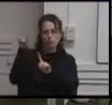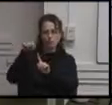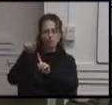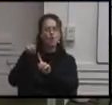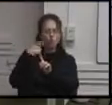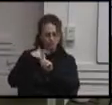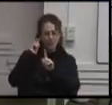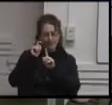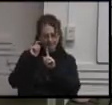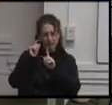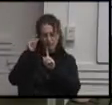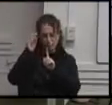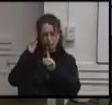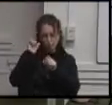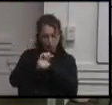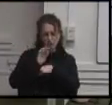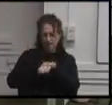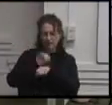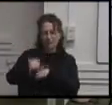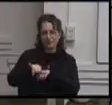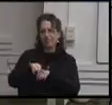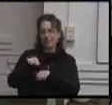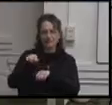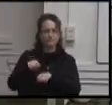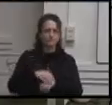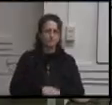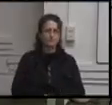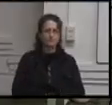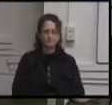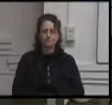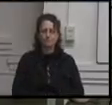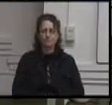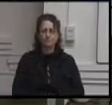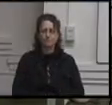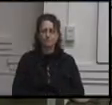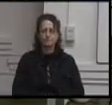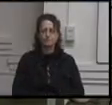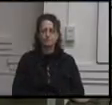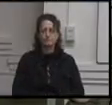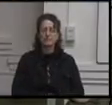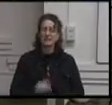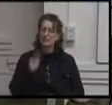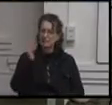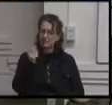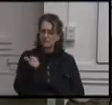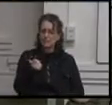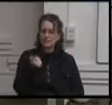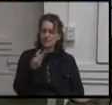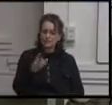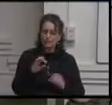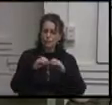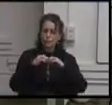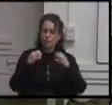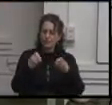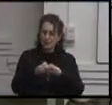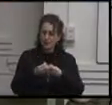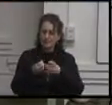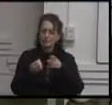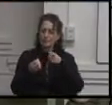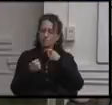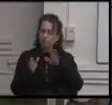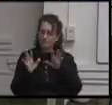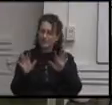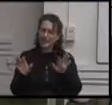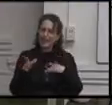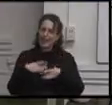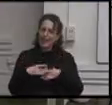day, and there's several other entities in town that have an interest in making something like this happen right downtown, including Marlboro College